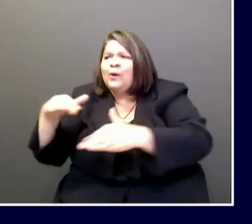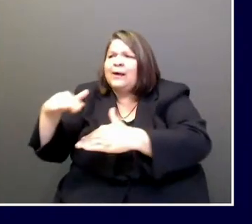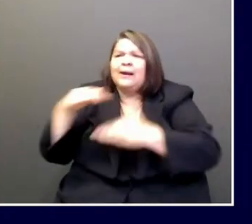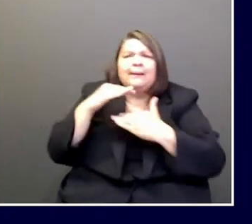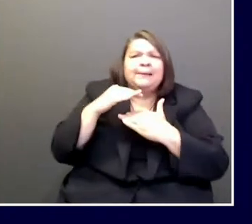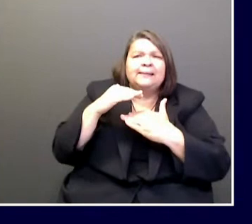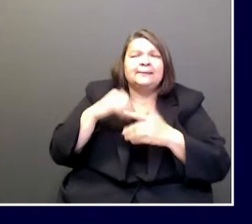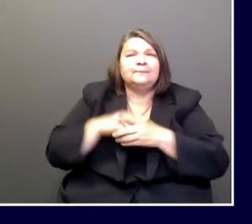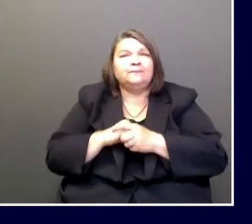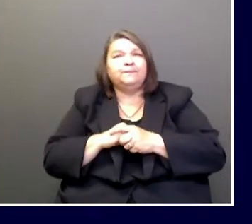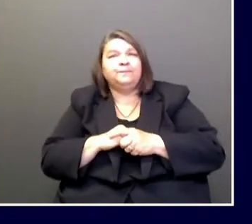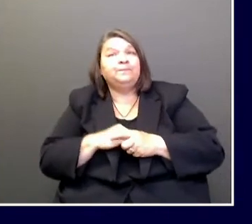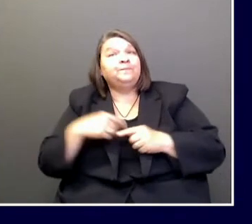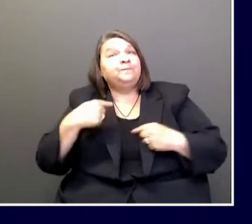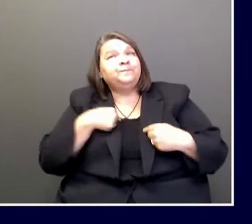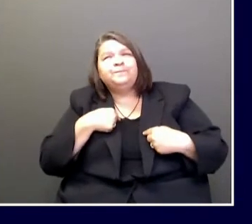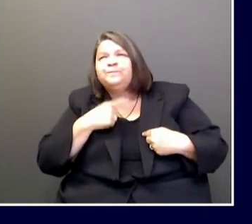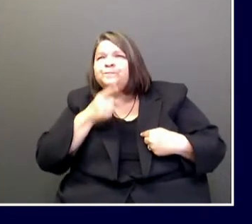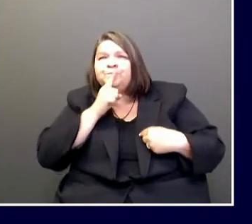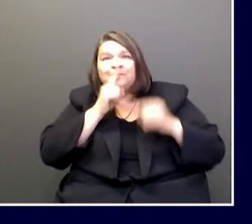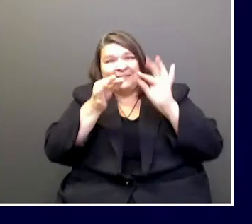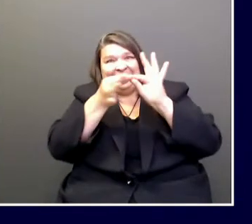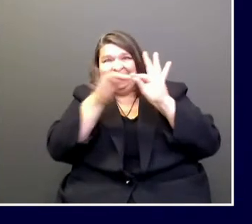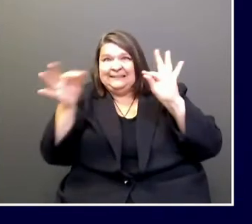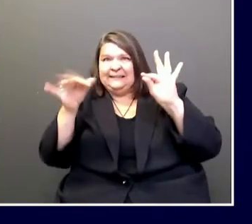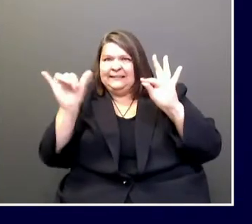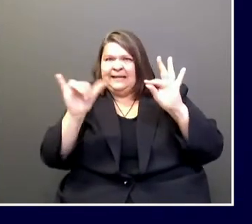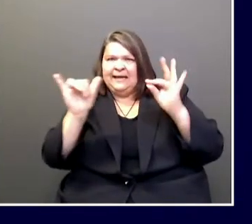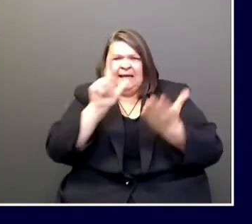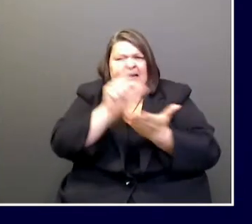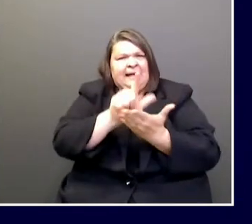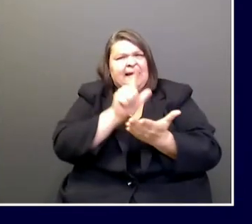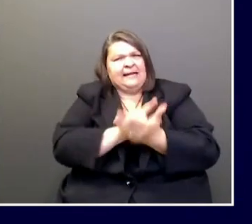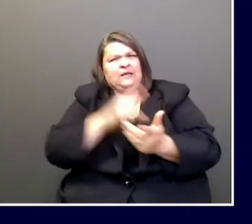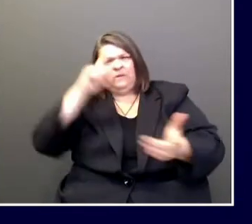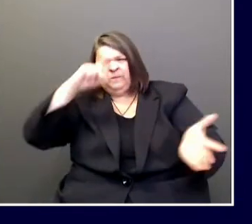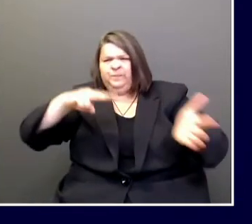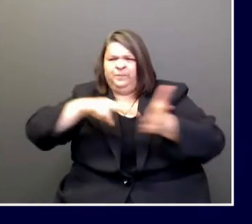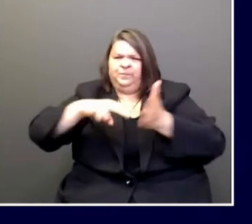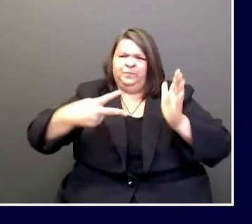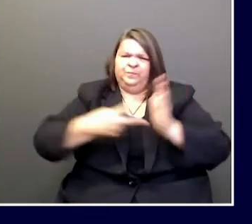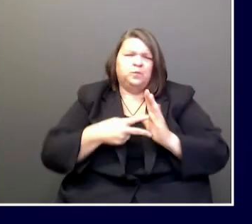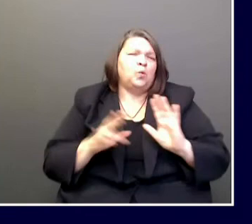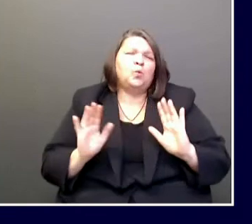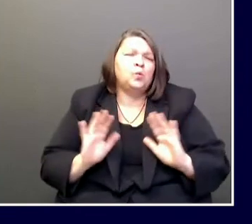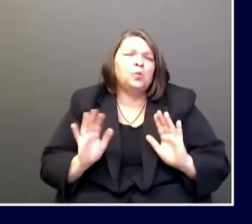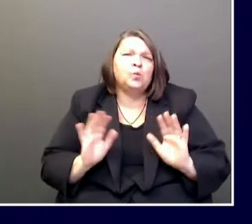legal definition, but that's just as a layperson, when I think of a public setting,